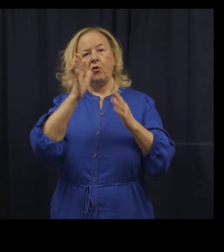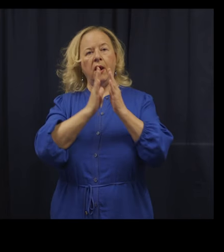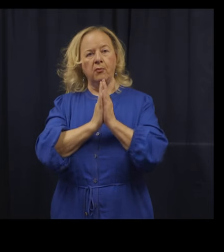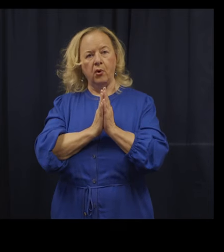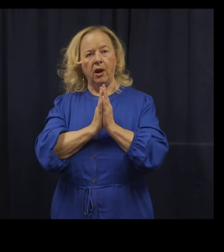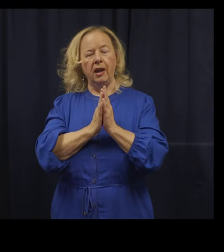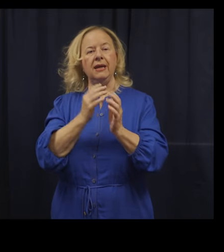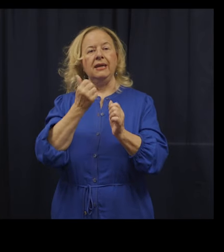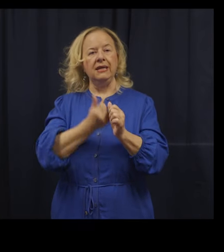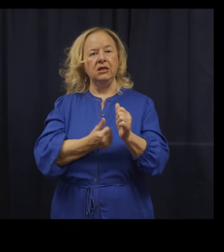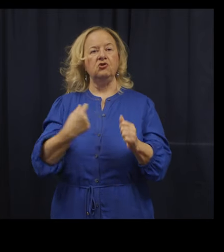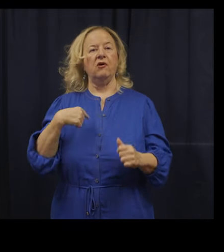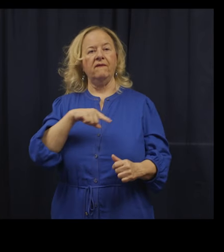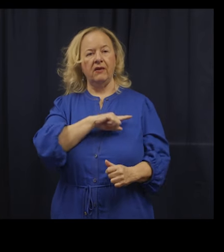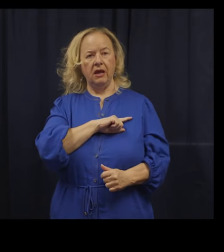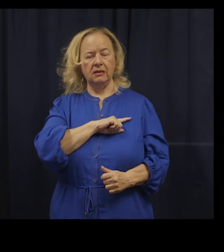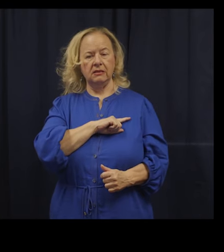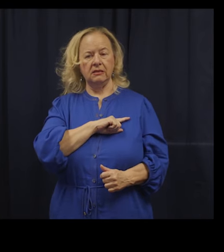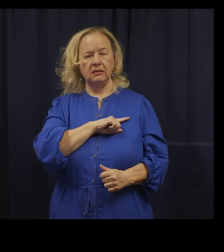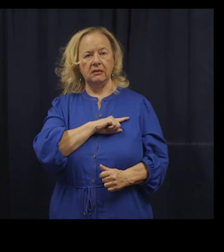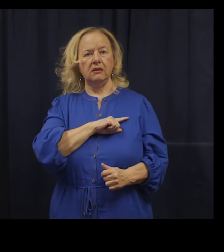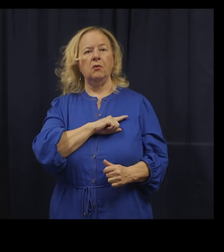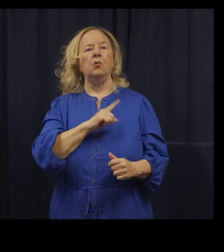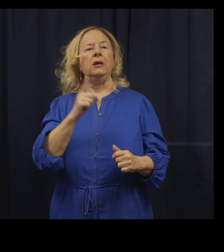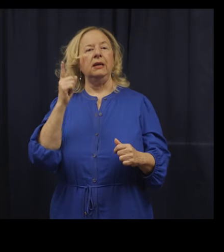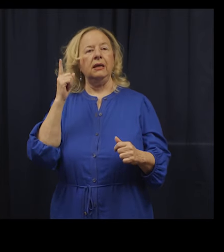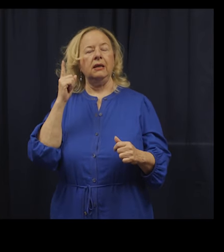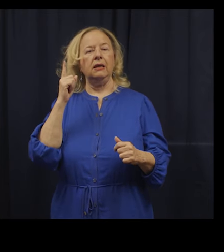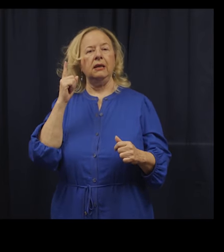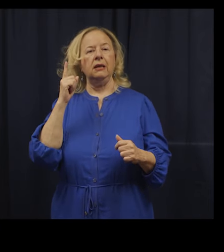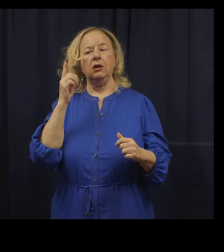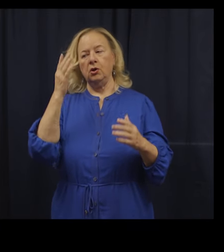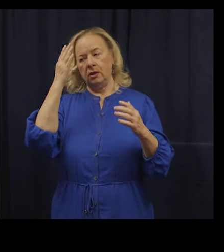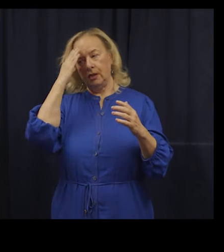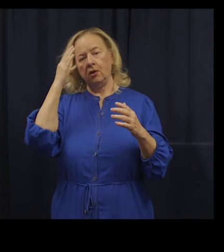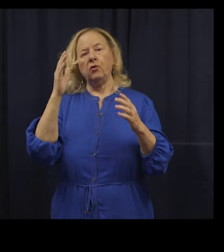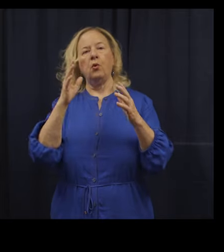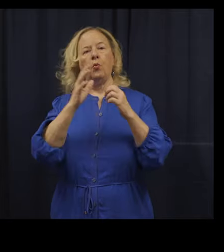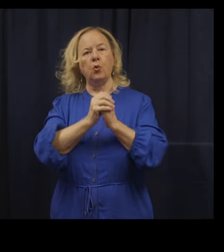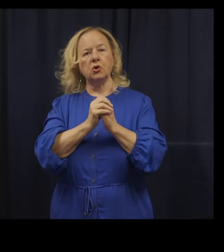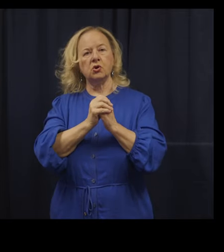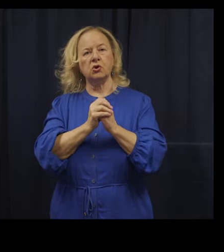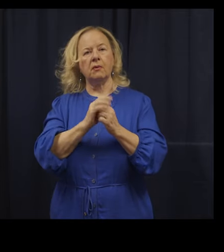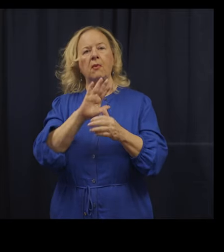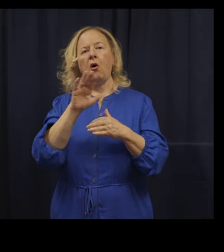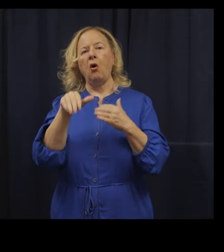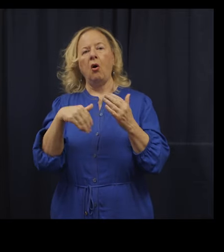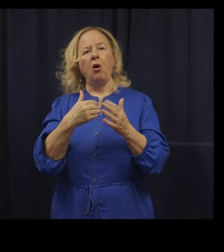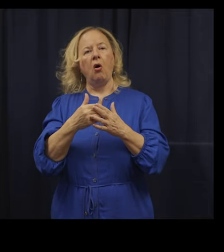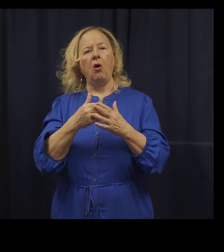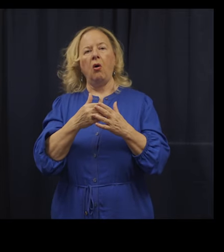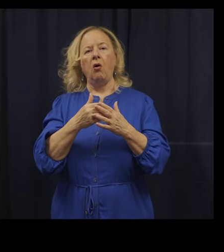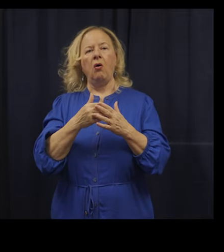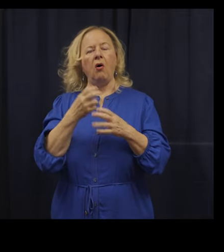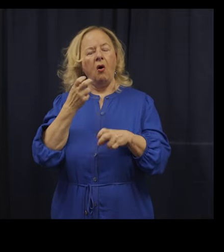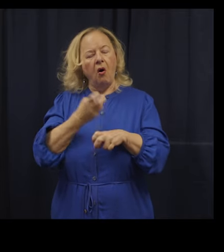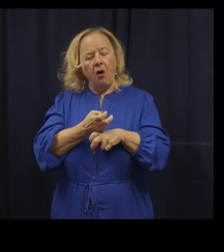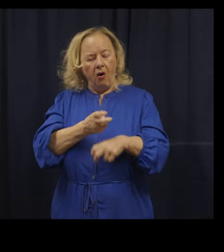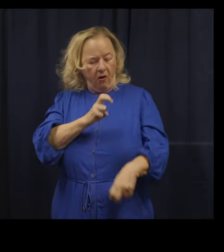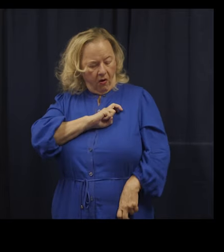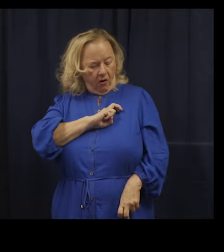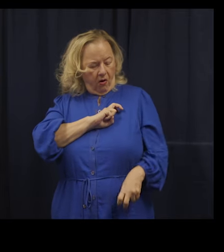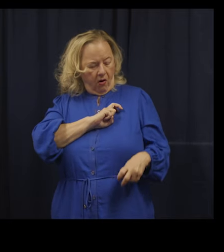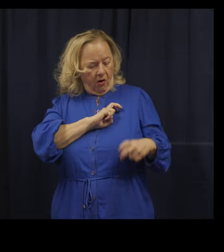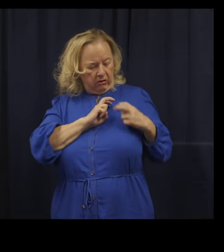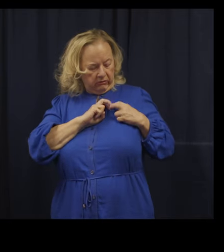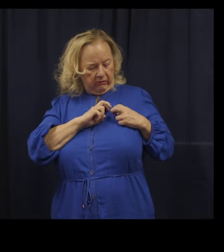that each and every one of us, as I said earlier, as we hear the worship, that you would break up any fallow ground in our hearts so that we would be able